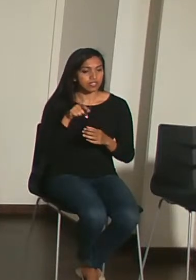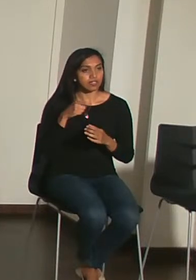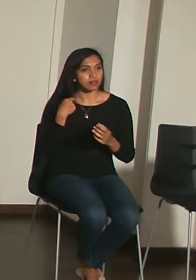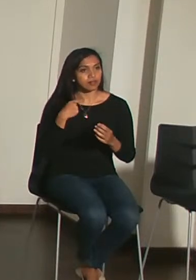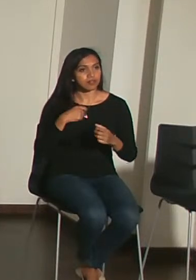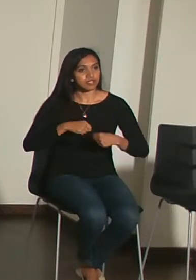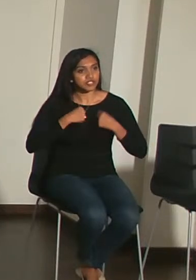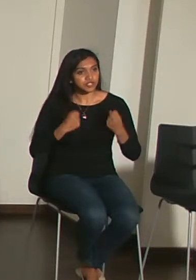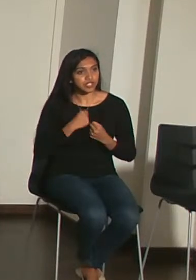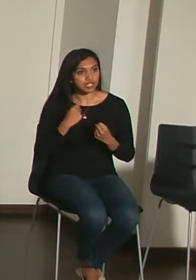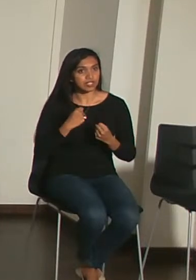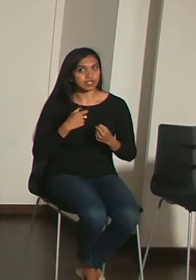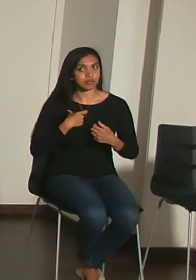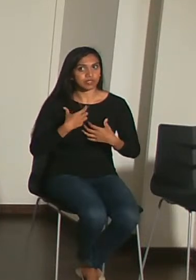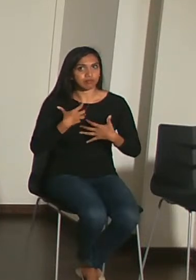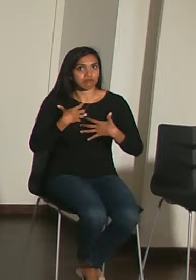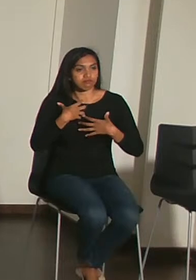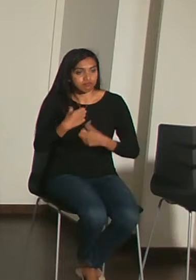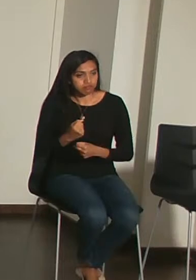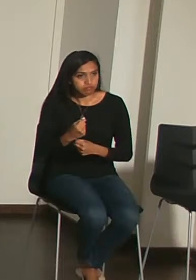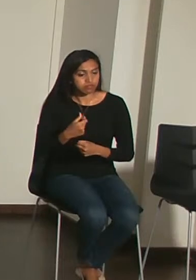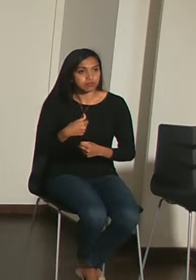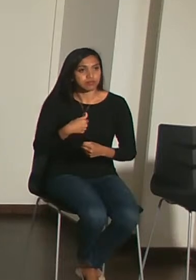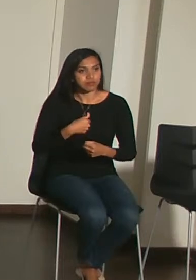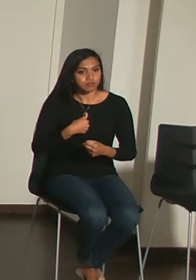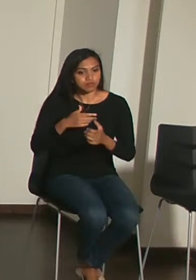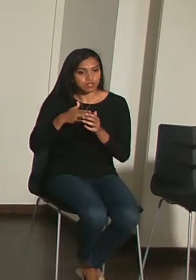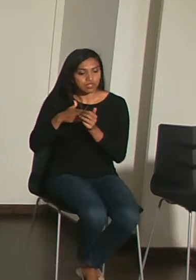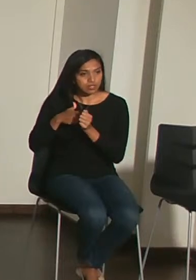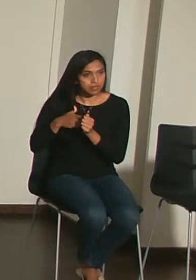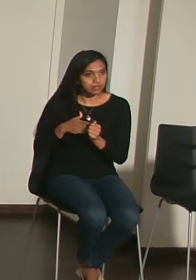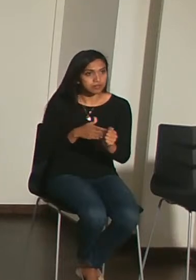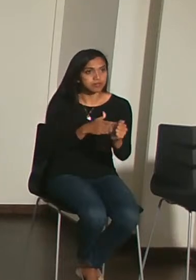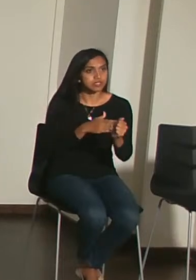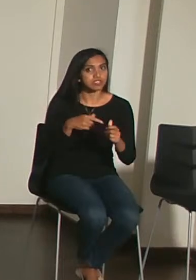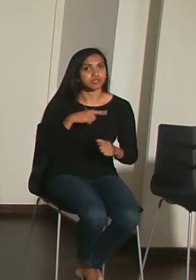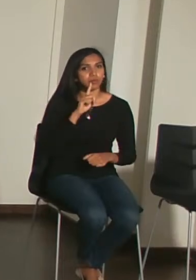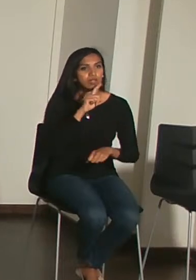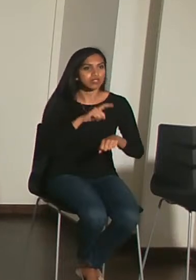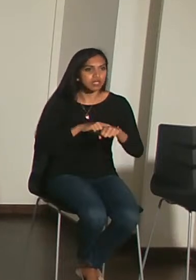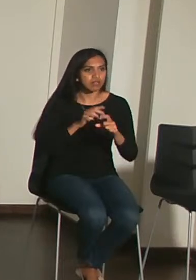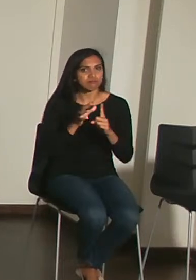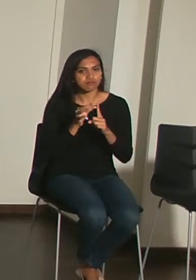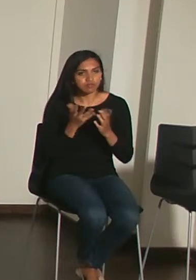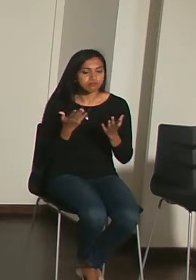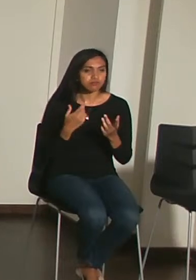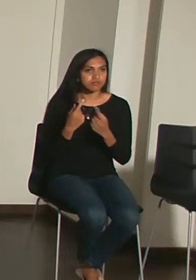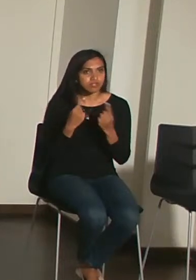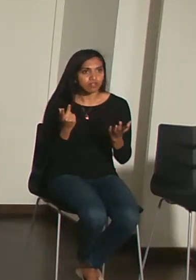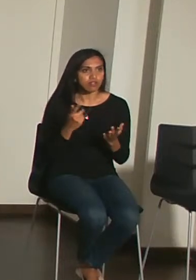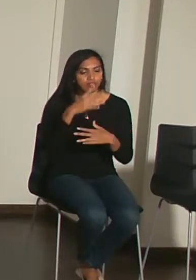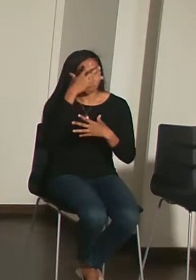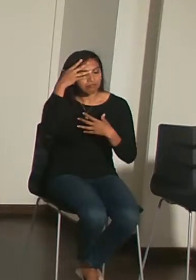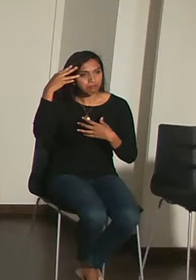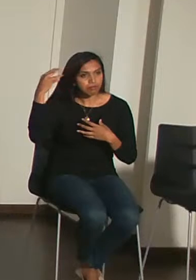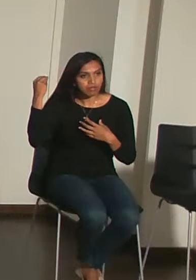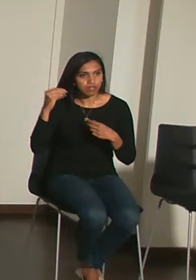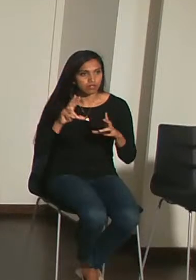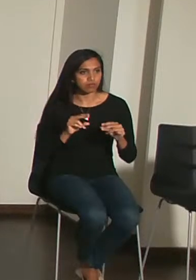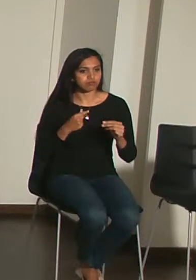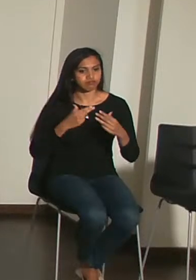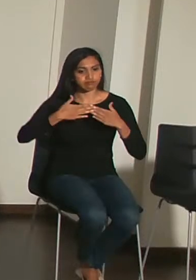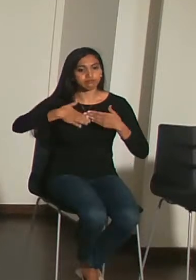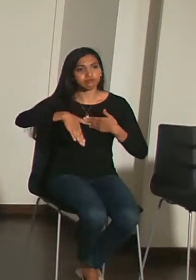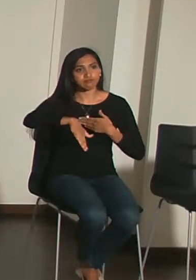commitment of that work then guides whatever the afterlife of it is or not. Right. So,